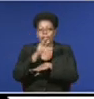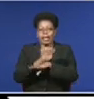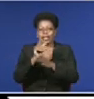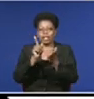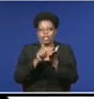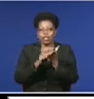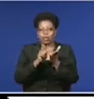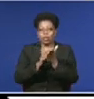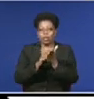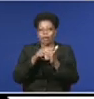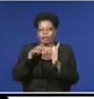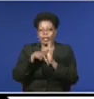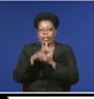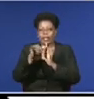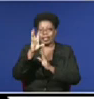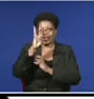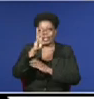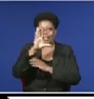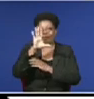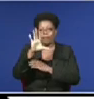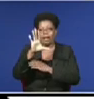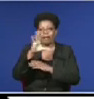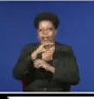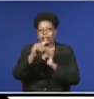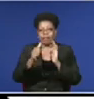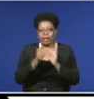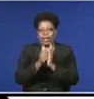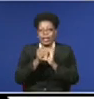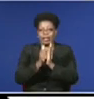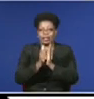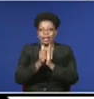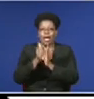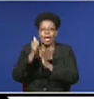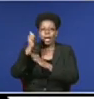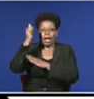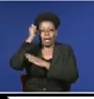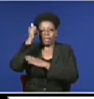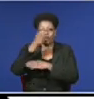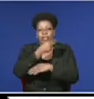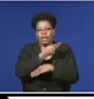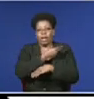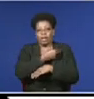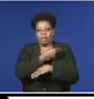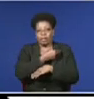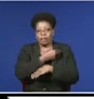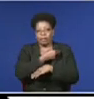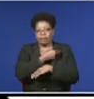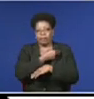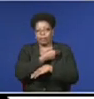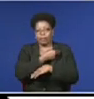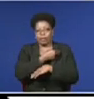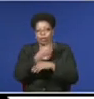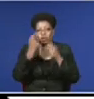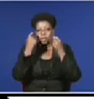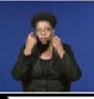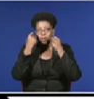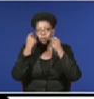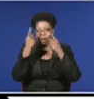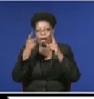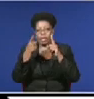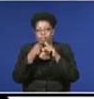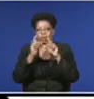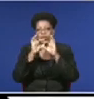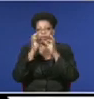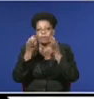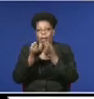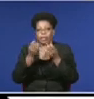news of the homicide of 65-year-old Alden Sylvester Hamilton, better known as Sly Roker, was a surprise to his family